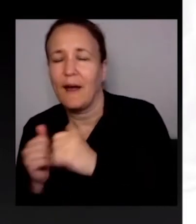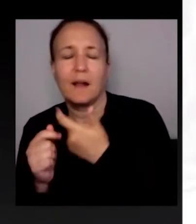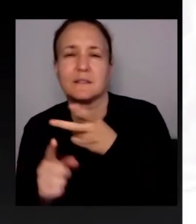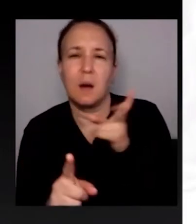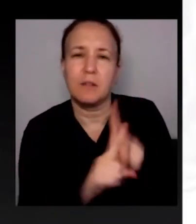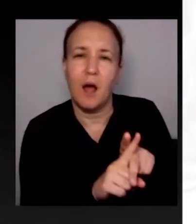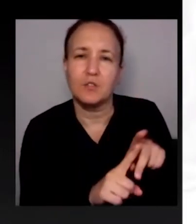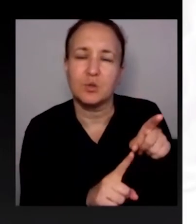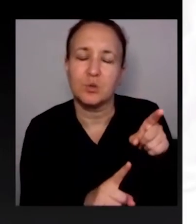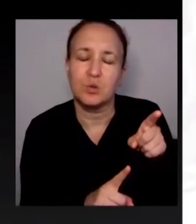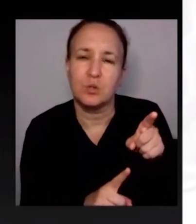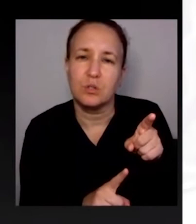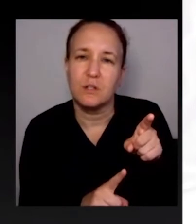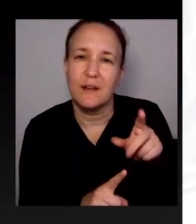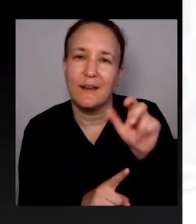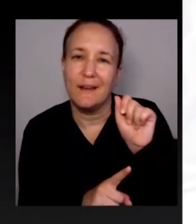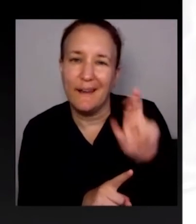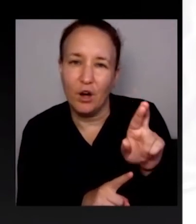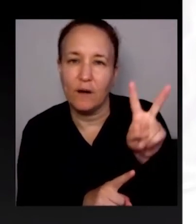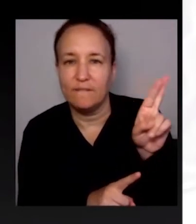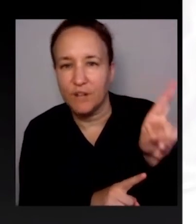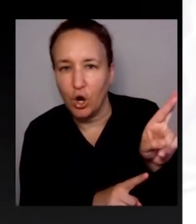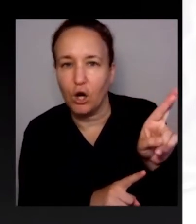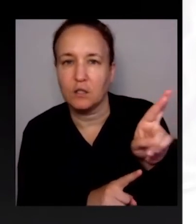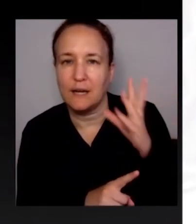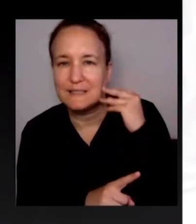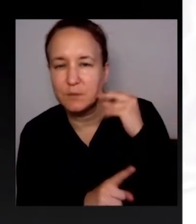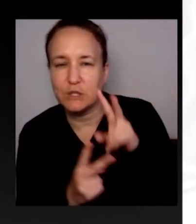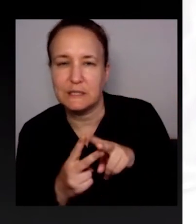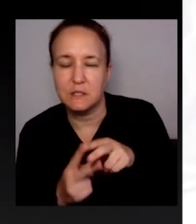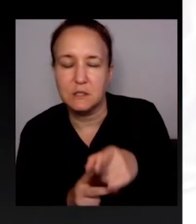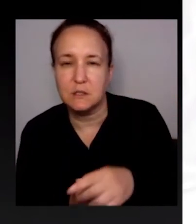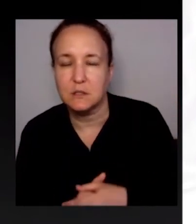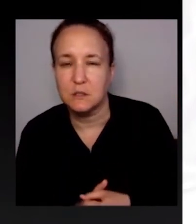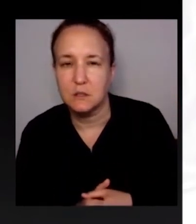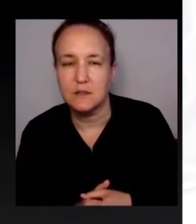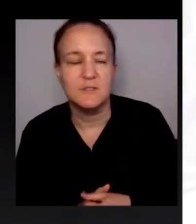to AR and VR experiences?